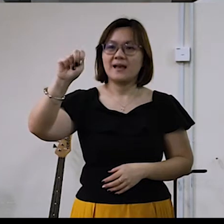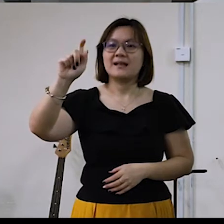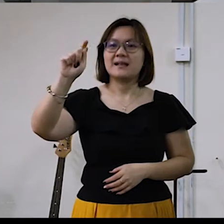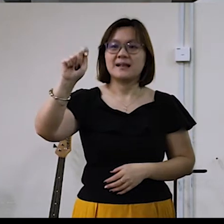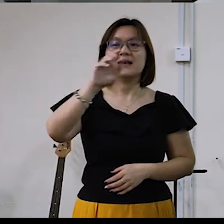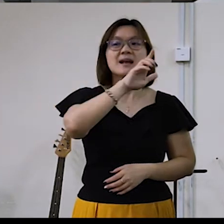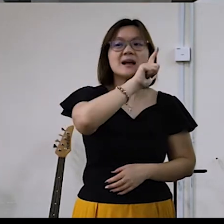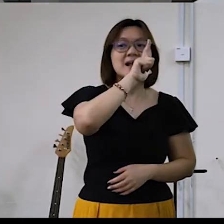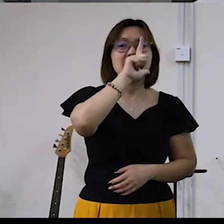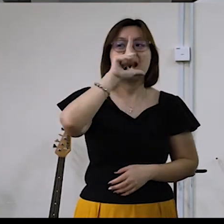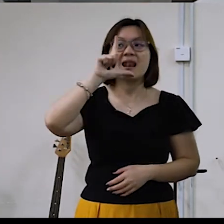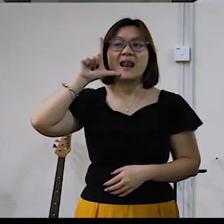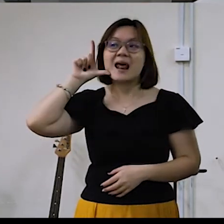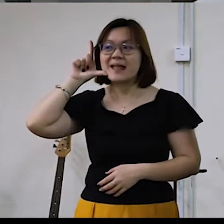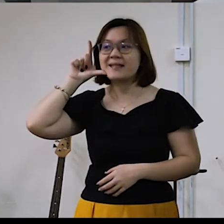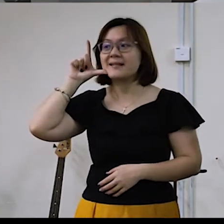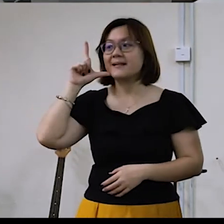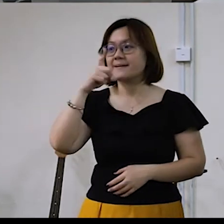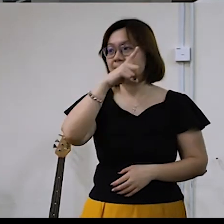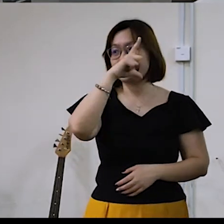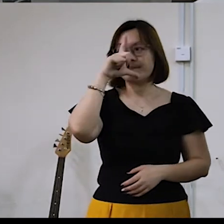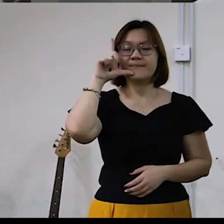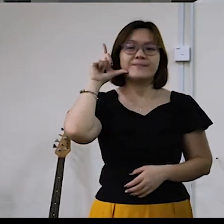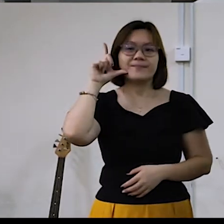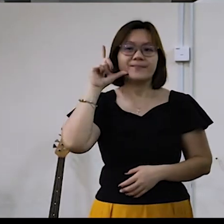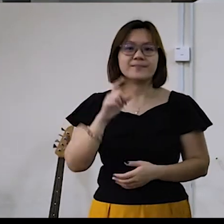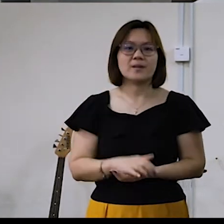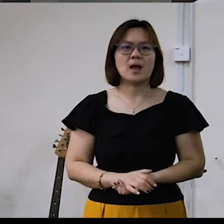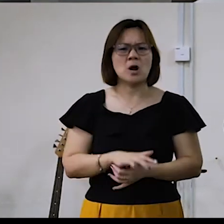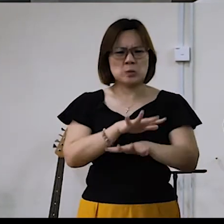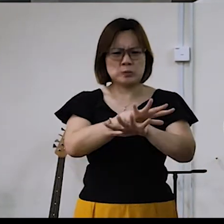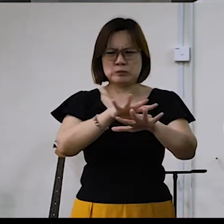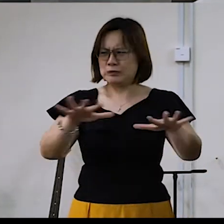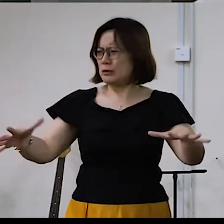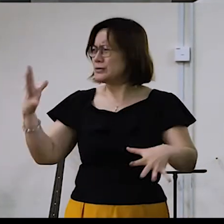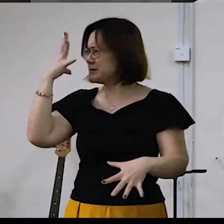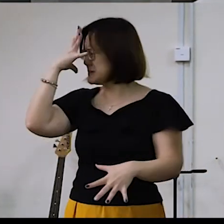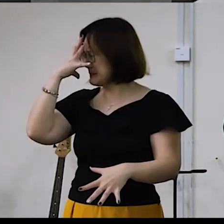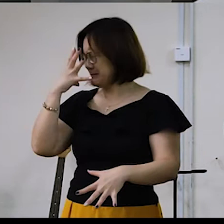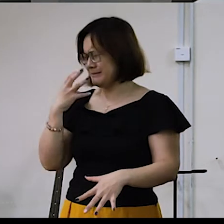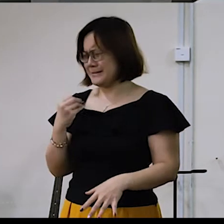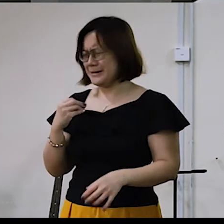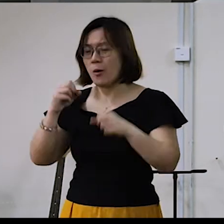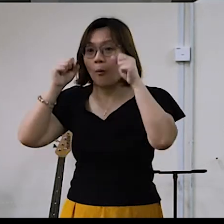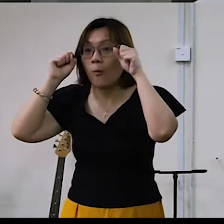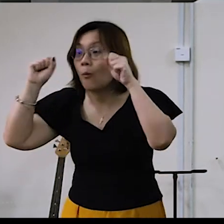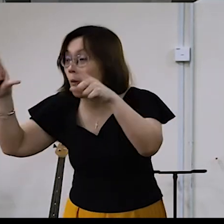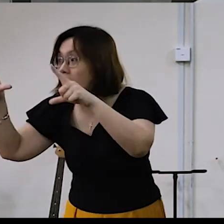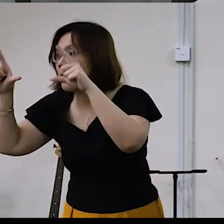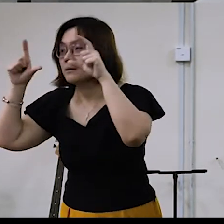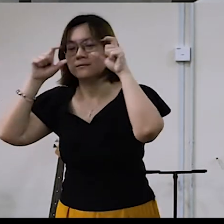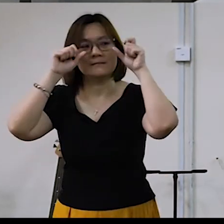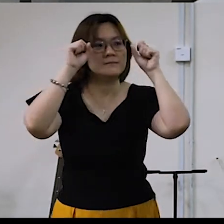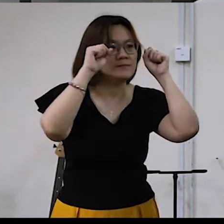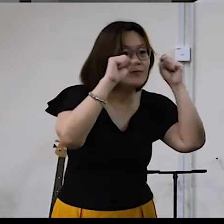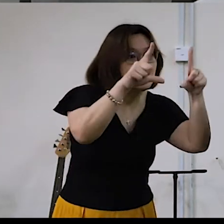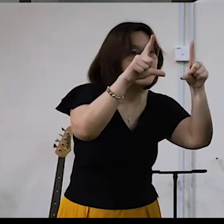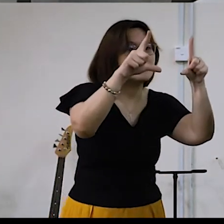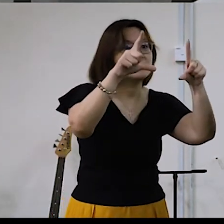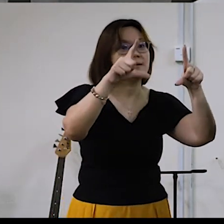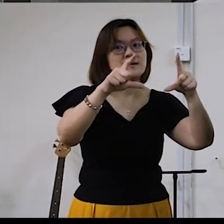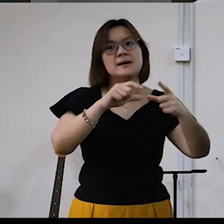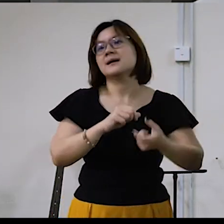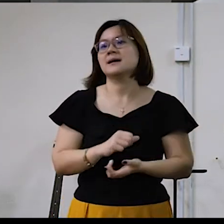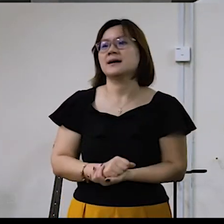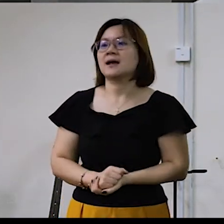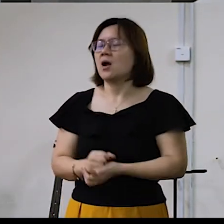be awake, if you are falling asleep, if you have a friend beside you falling asleep, help them, wake them up. Okay, wake them up. That's the